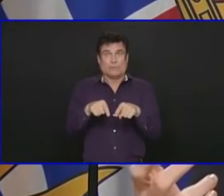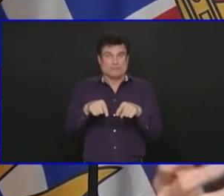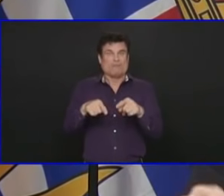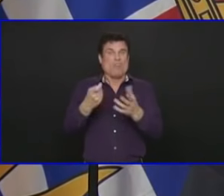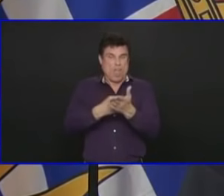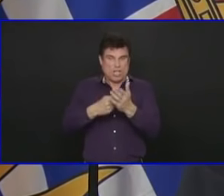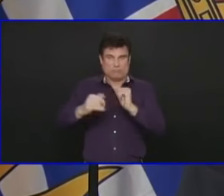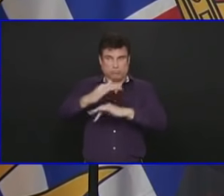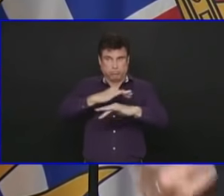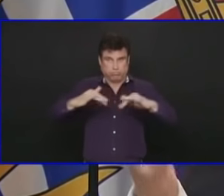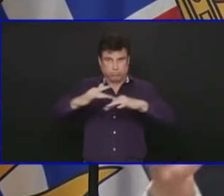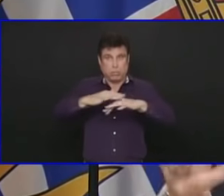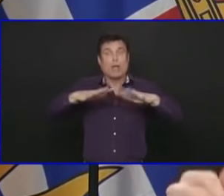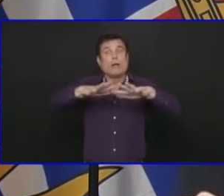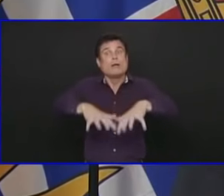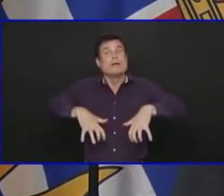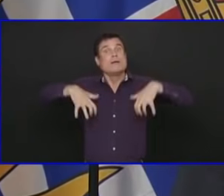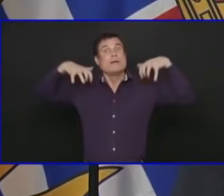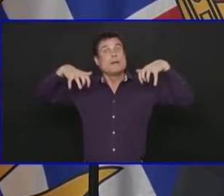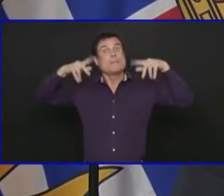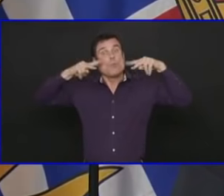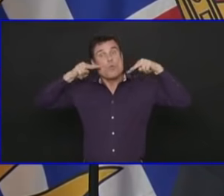And, you know, when we think of hockey, which I love,